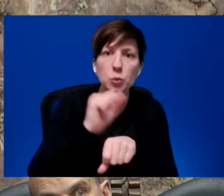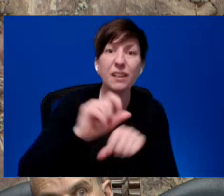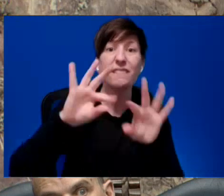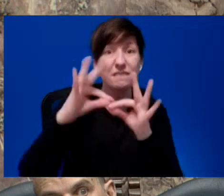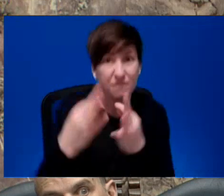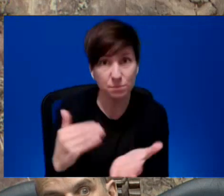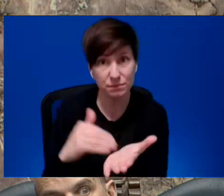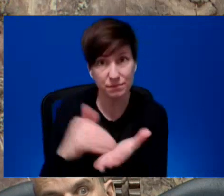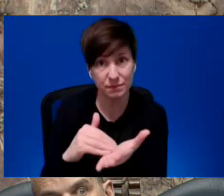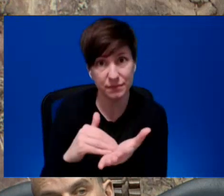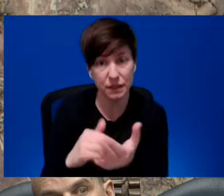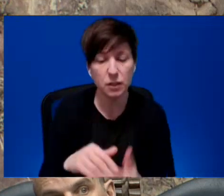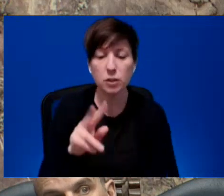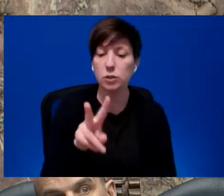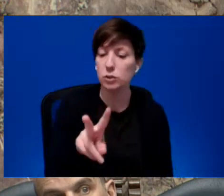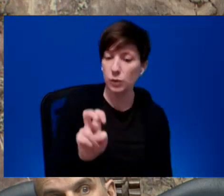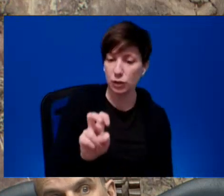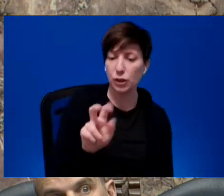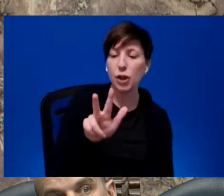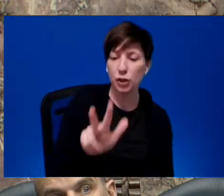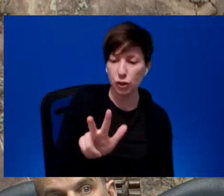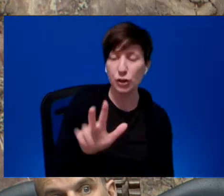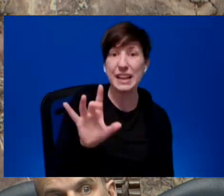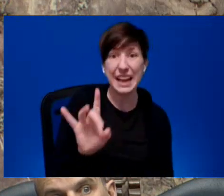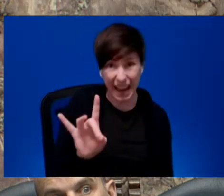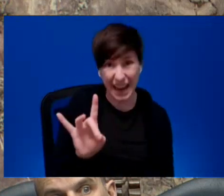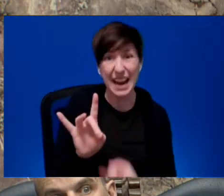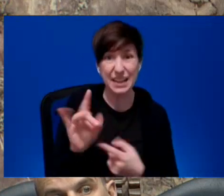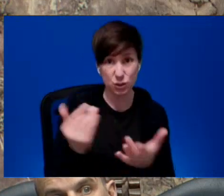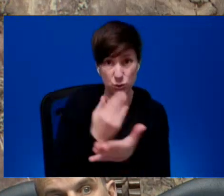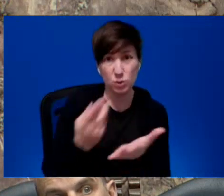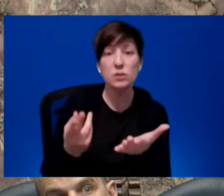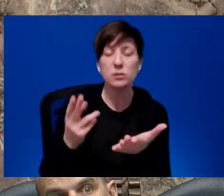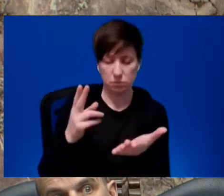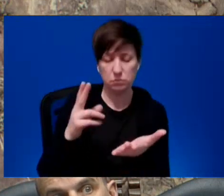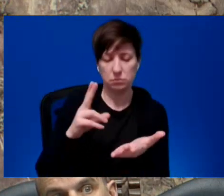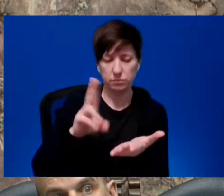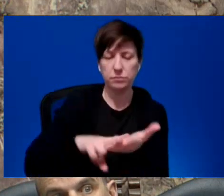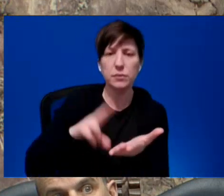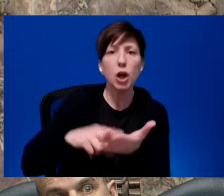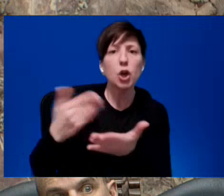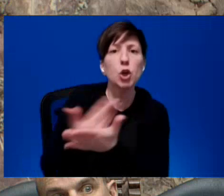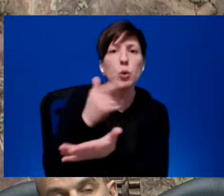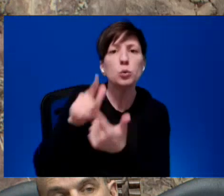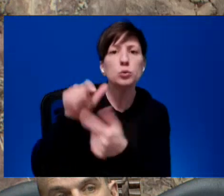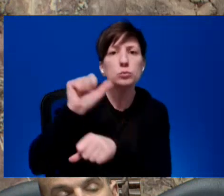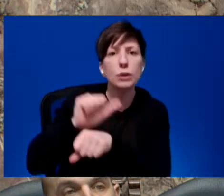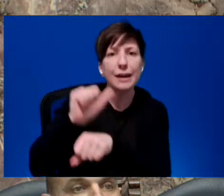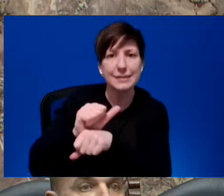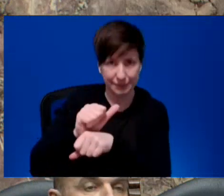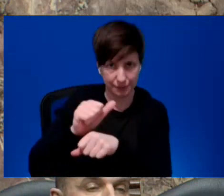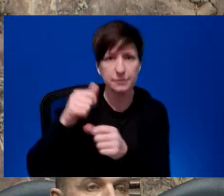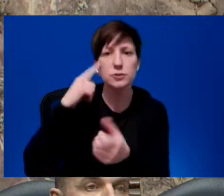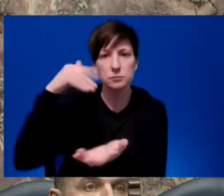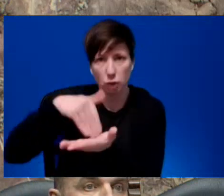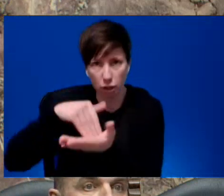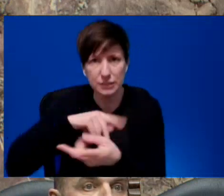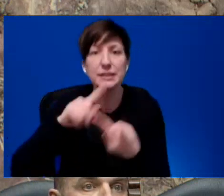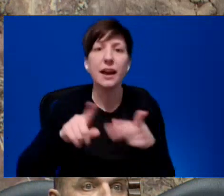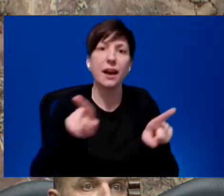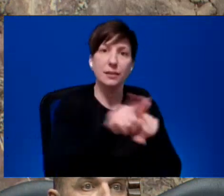doctors in our new to practice contract program and 237 in our new to practice nurse practitioner program who are taking care of more